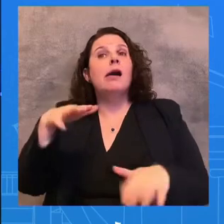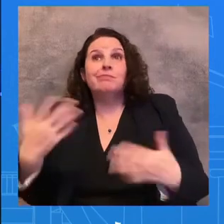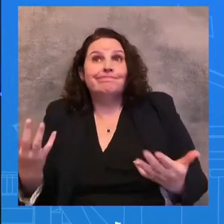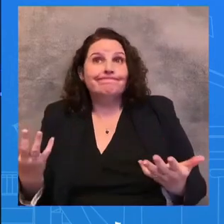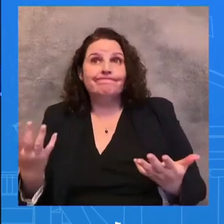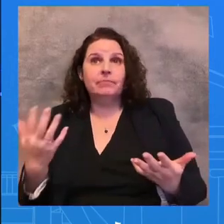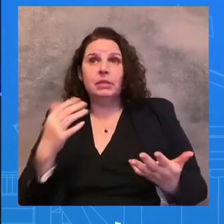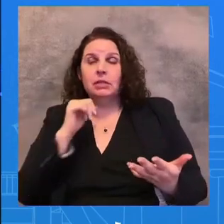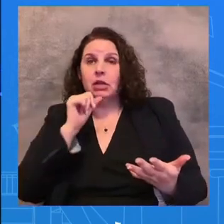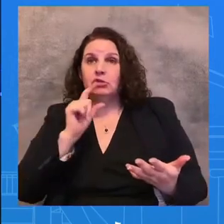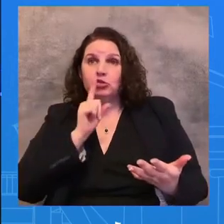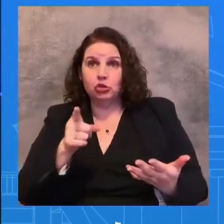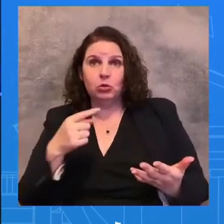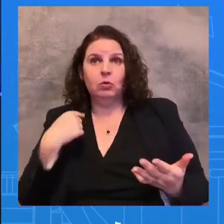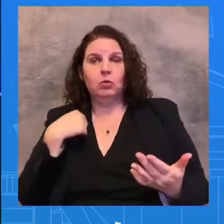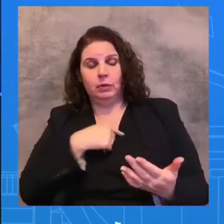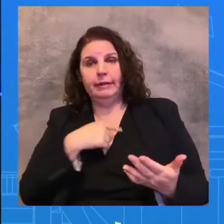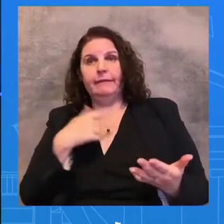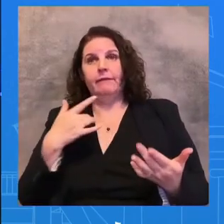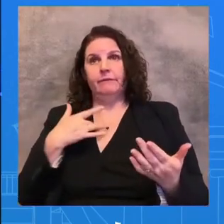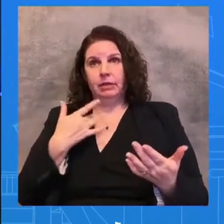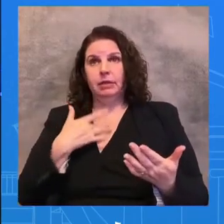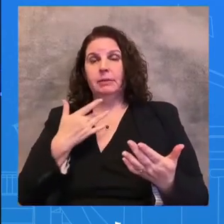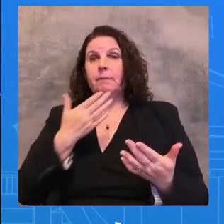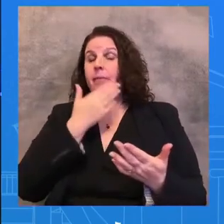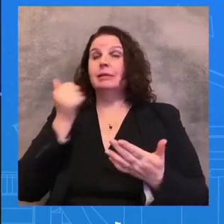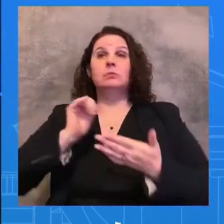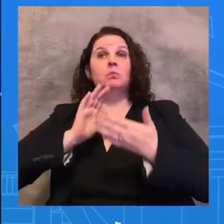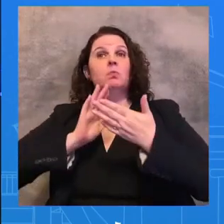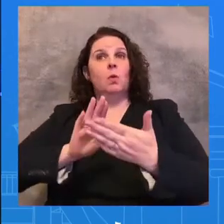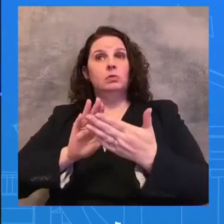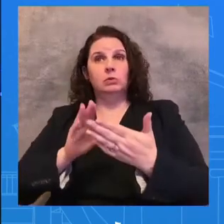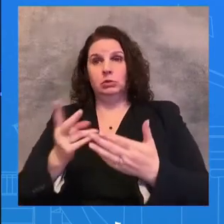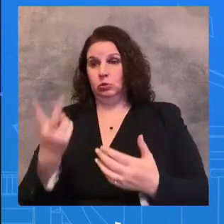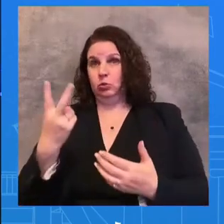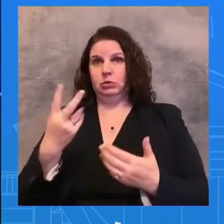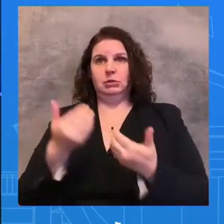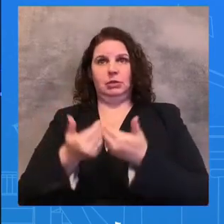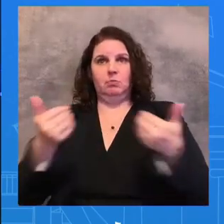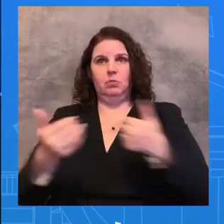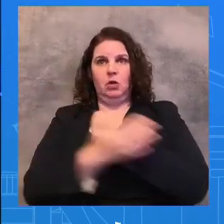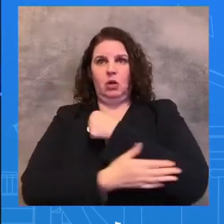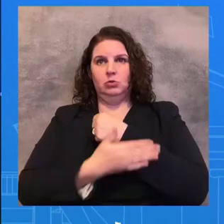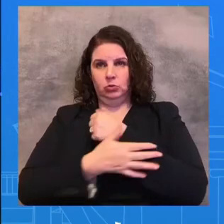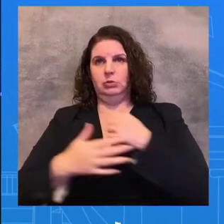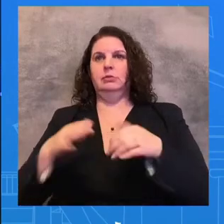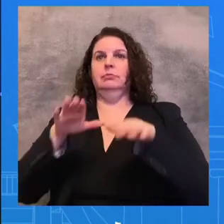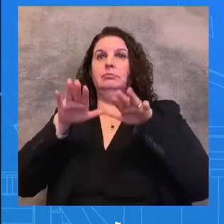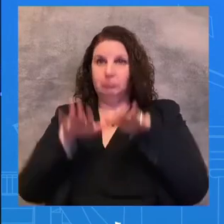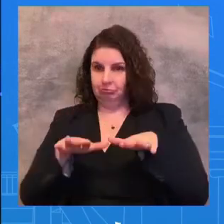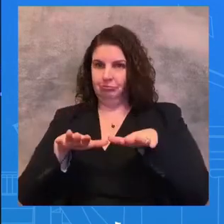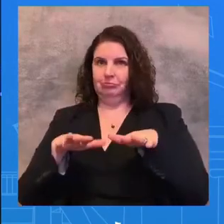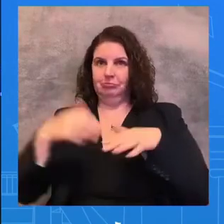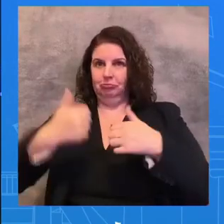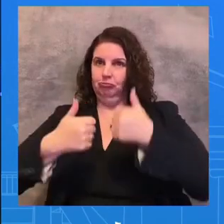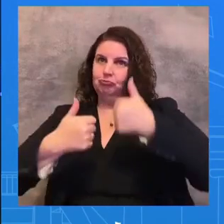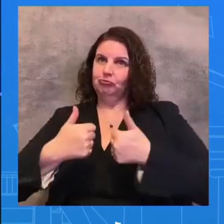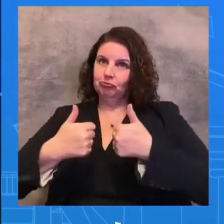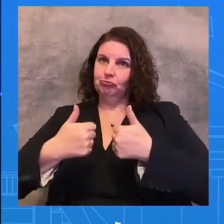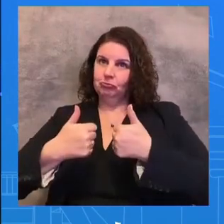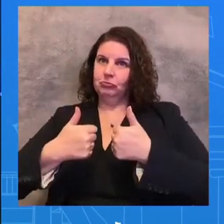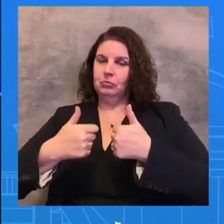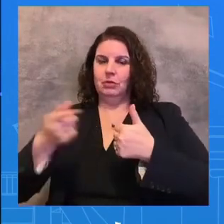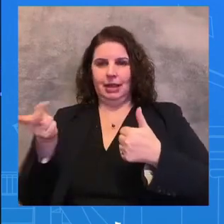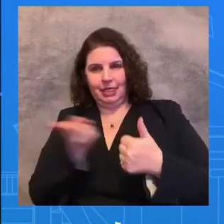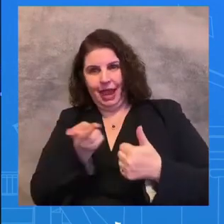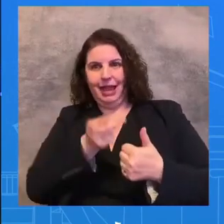that delivers for both Israelis and Palestinians is through direct negotiations between the parties. That's what we've been focused on. That's what we've been driving towards. And